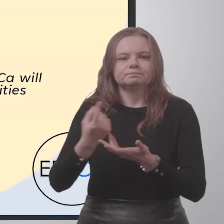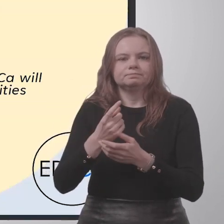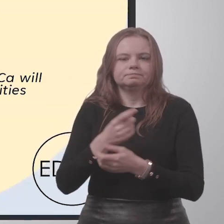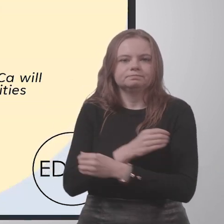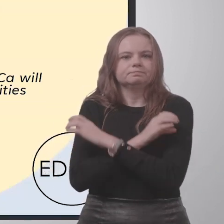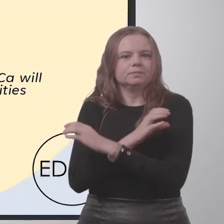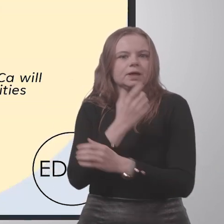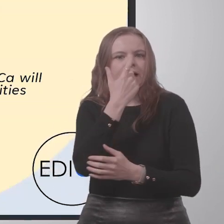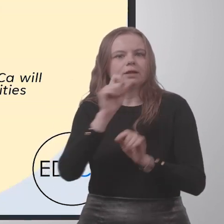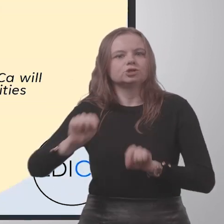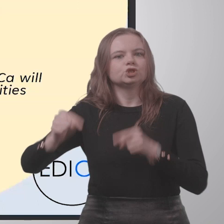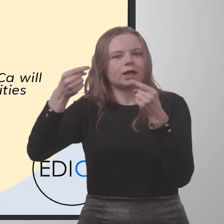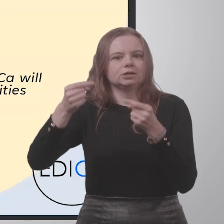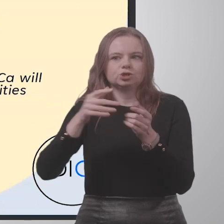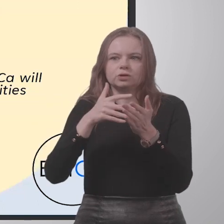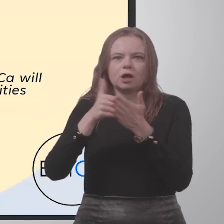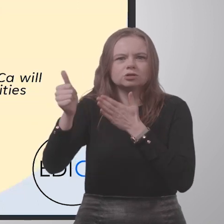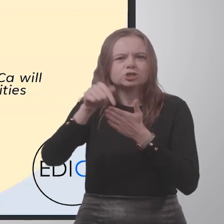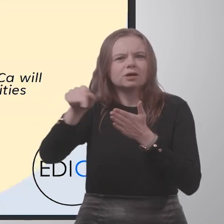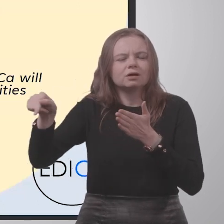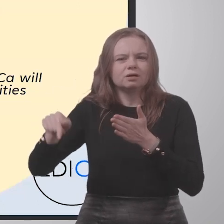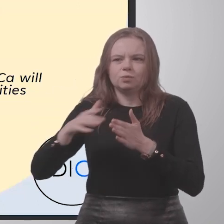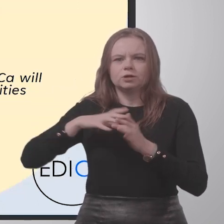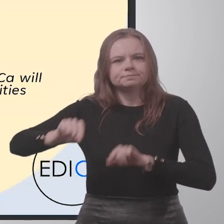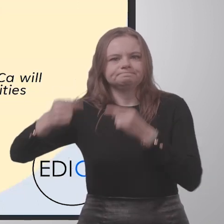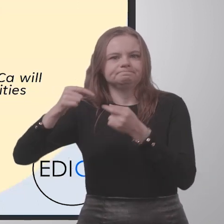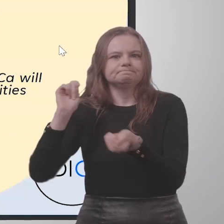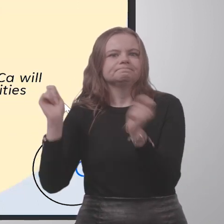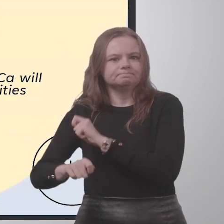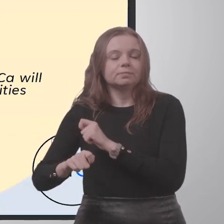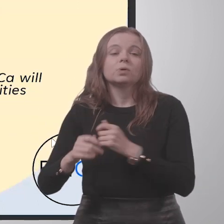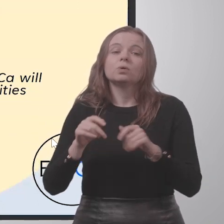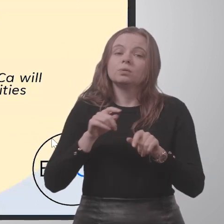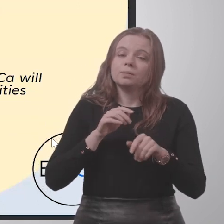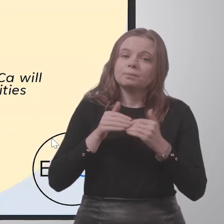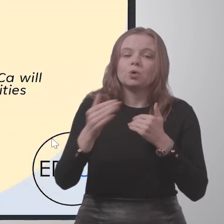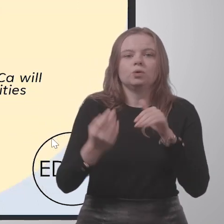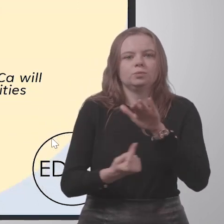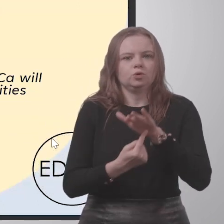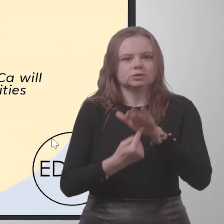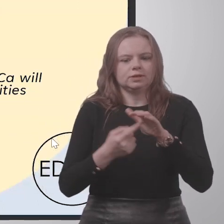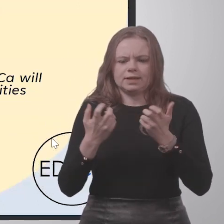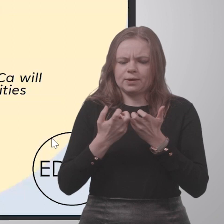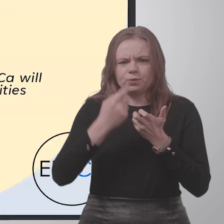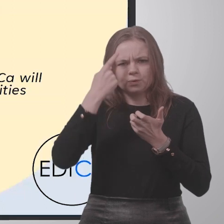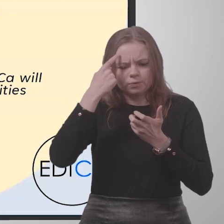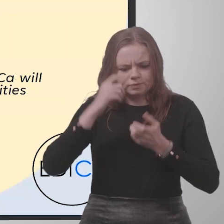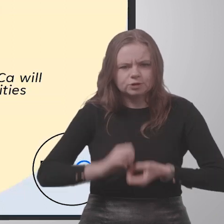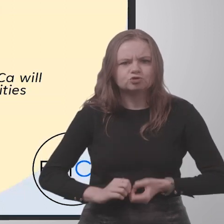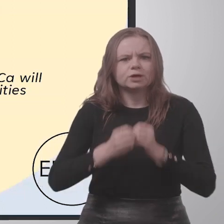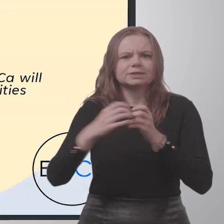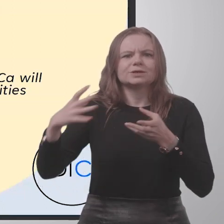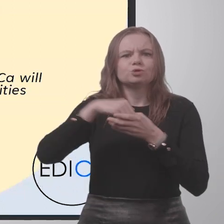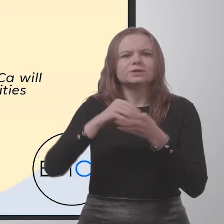autonomy to be able to challenge the cultures that they want to find themselves in, but perhaps more importantly, create and establish inclusive cultures